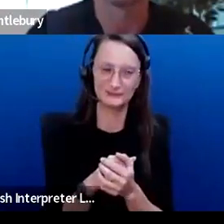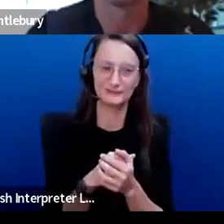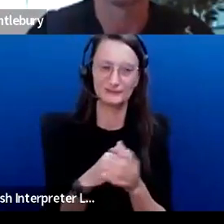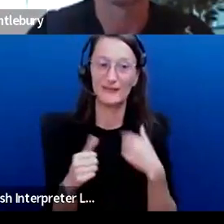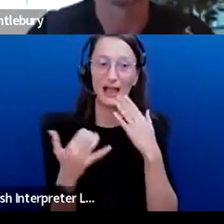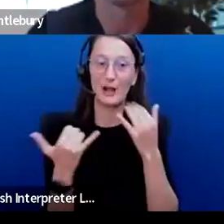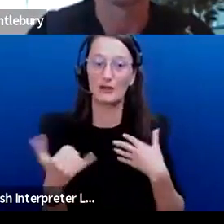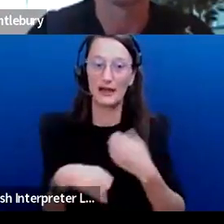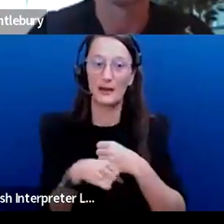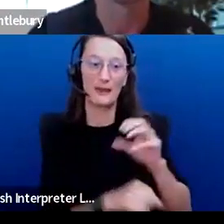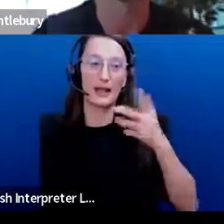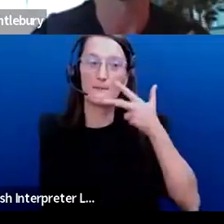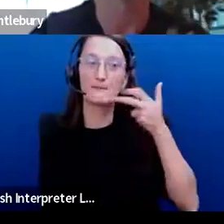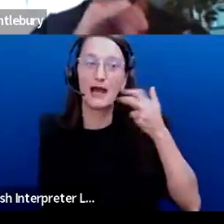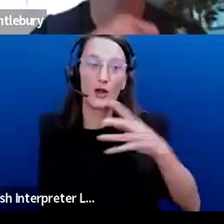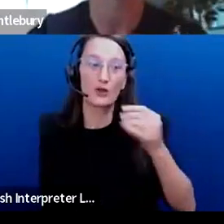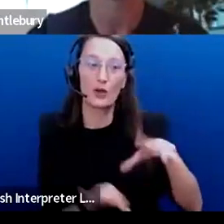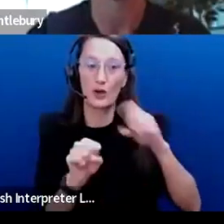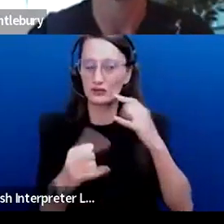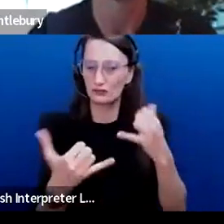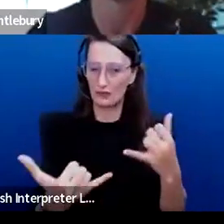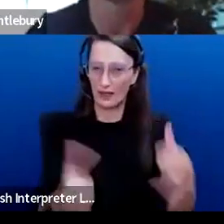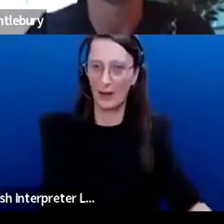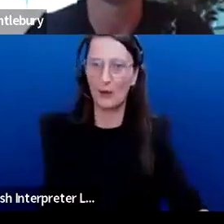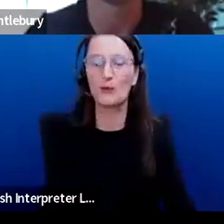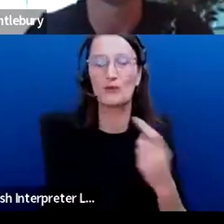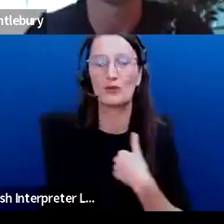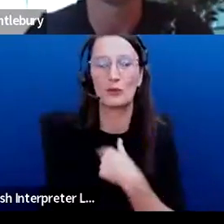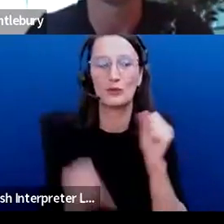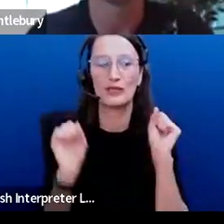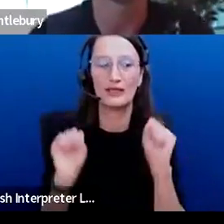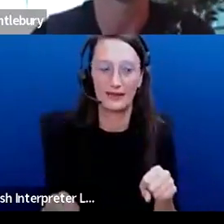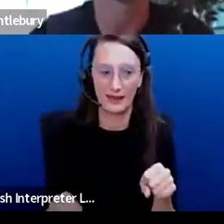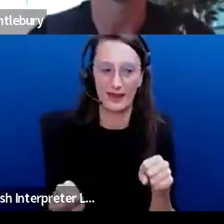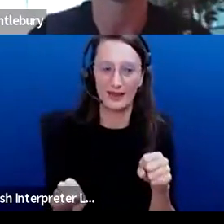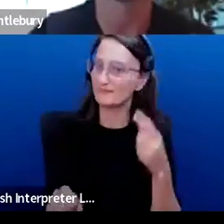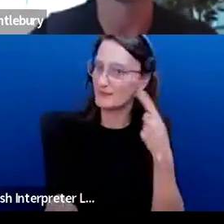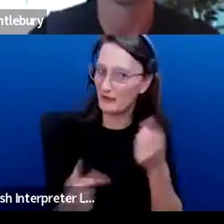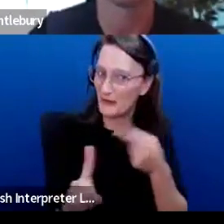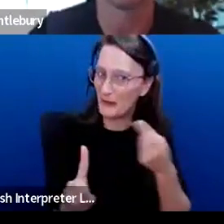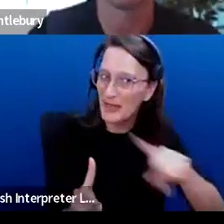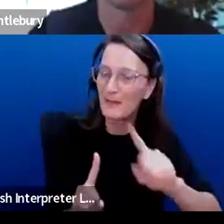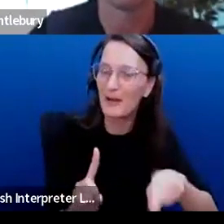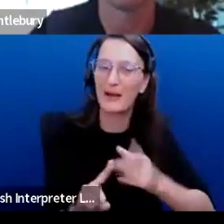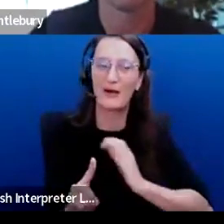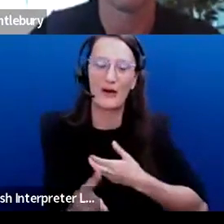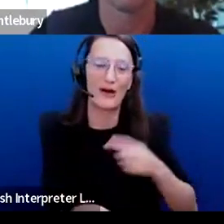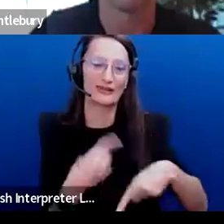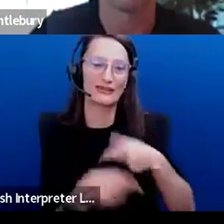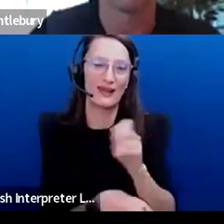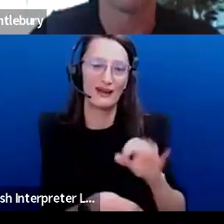a co-host right this second so that we can hear from him on our sign of the